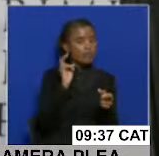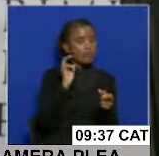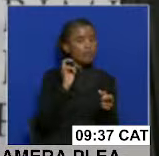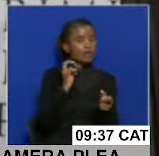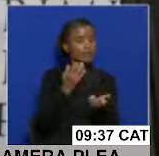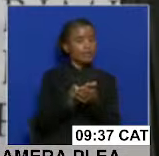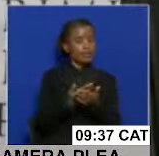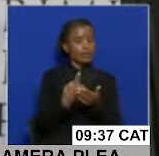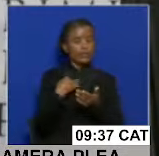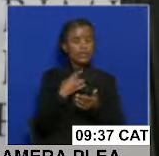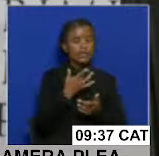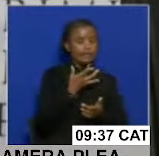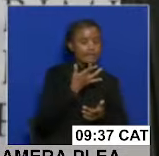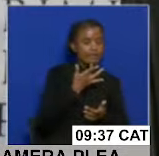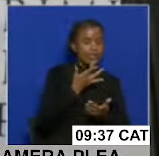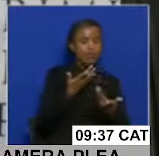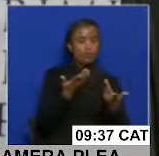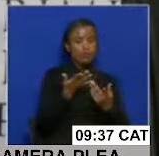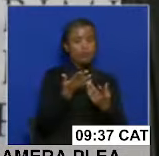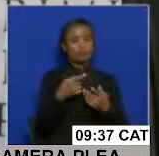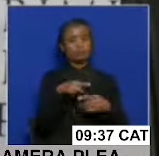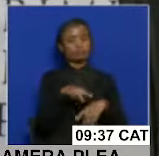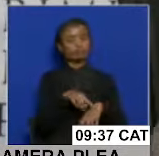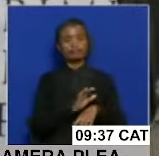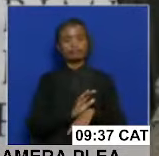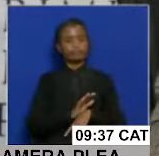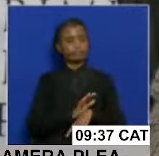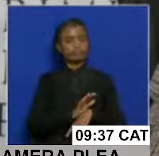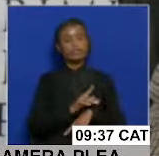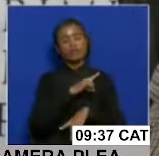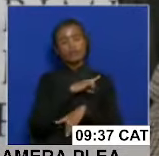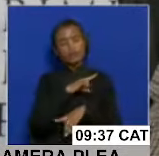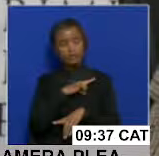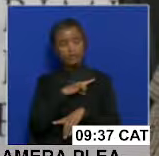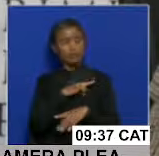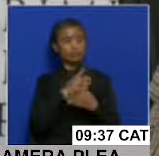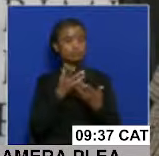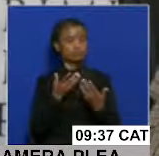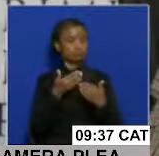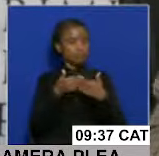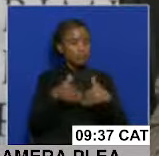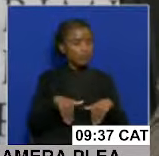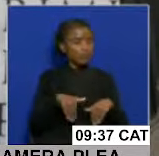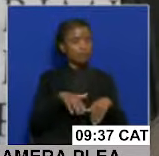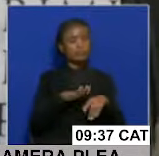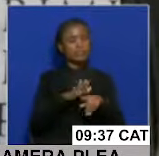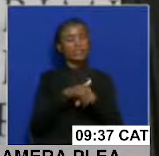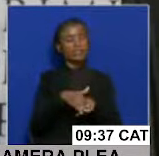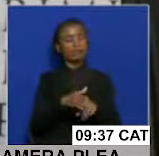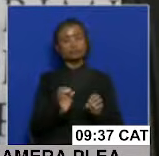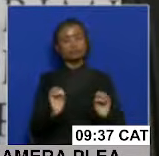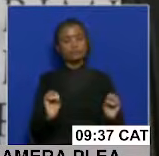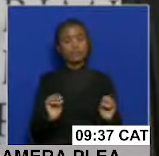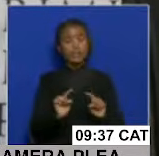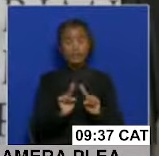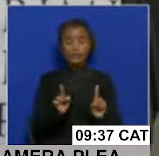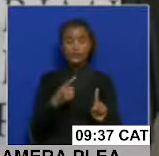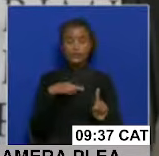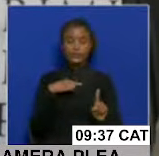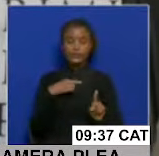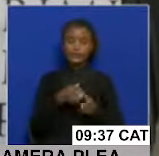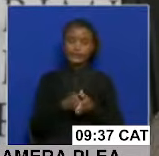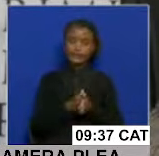We understand the preferred standard position, but we would request that the commissioners